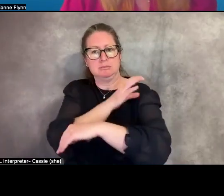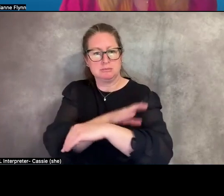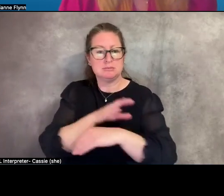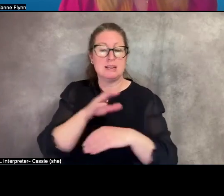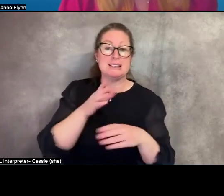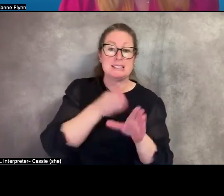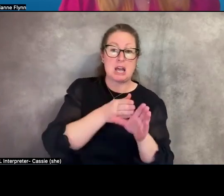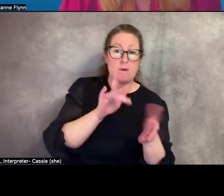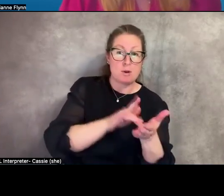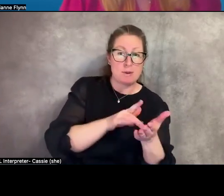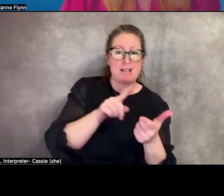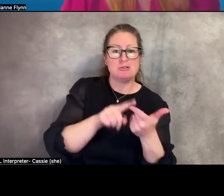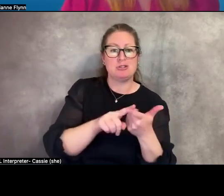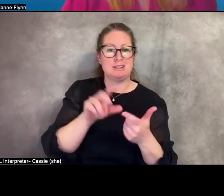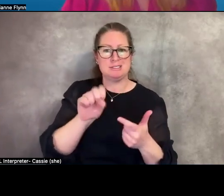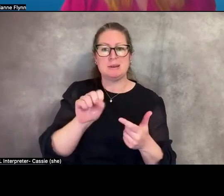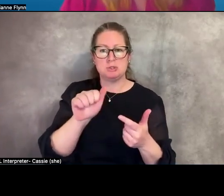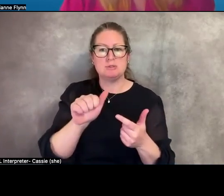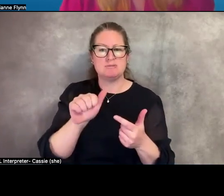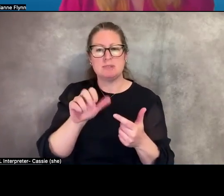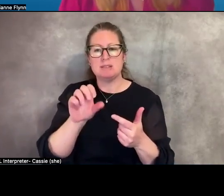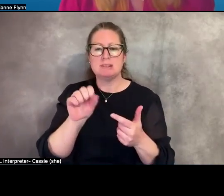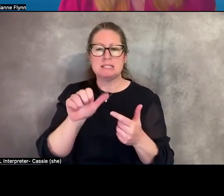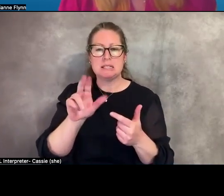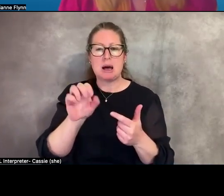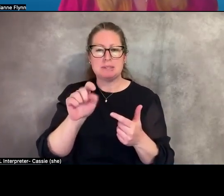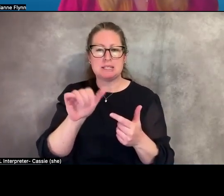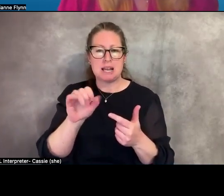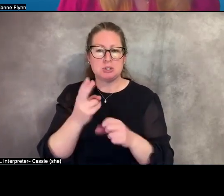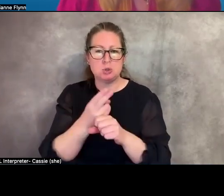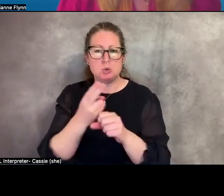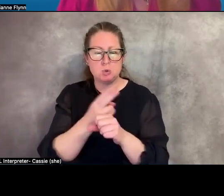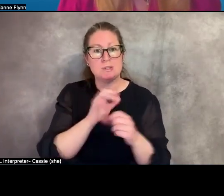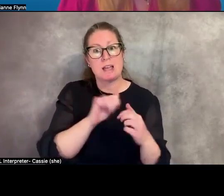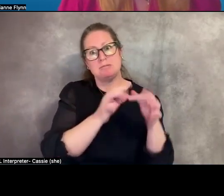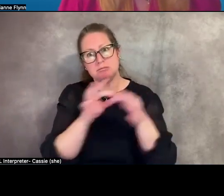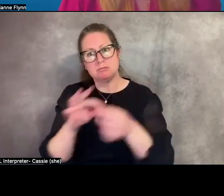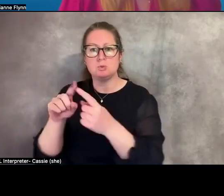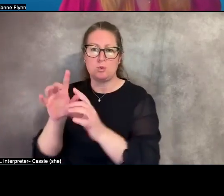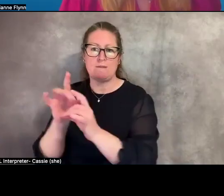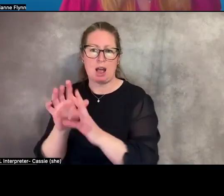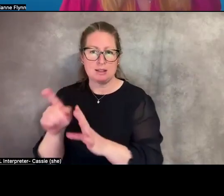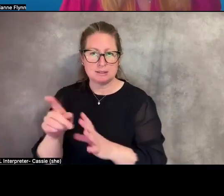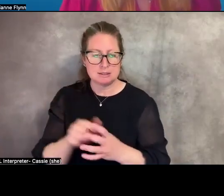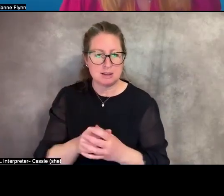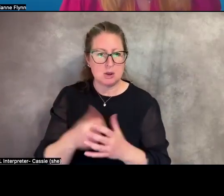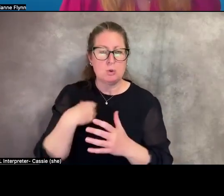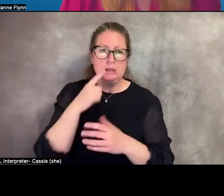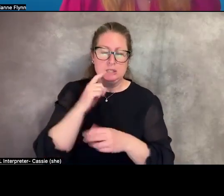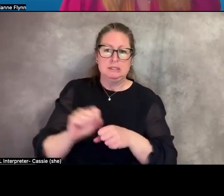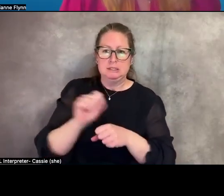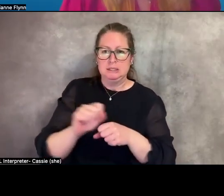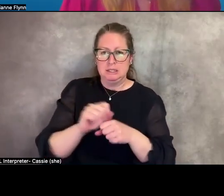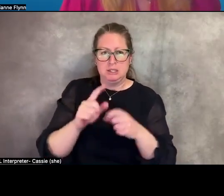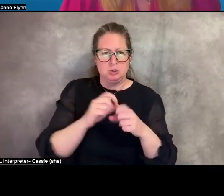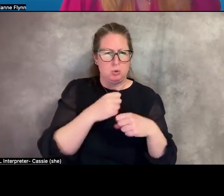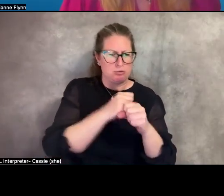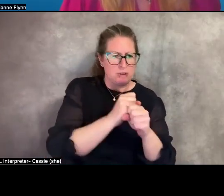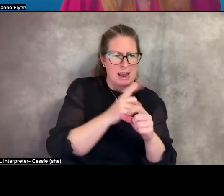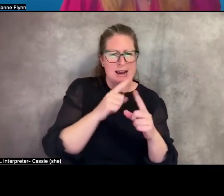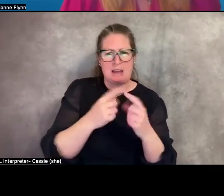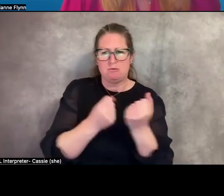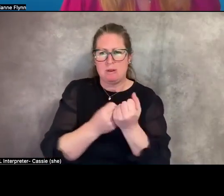psychopharmacology and substance use as they relate to the incidence of violence. We worked very hard to create and reinforce clear pathways